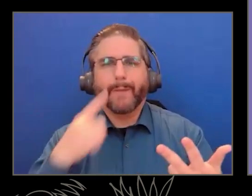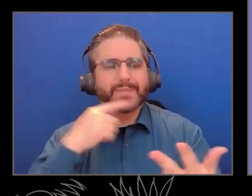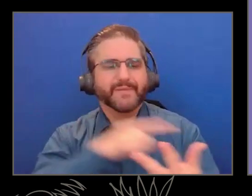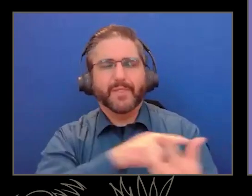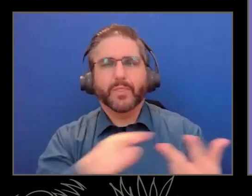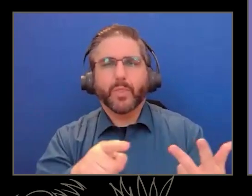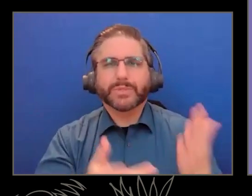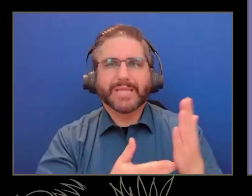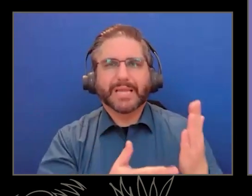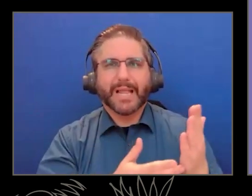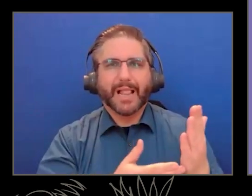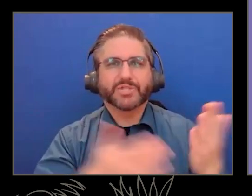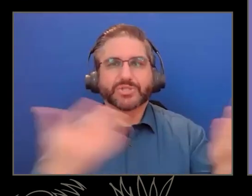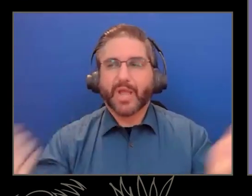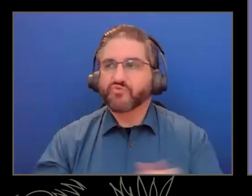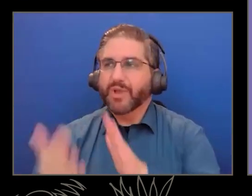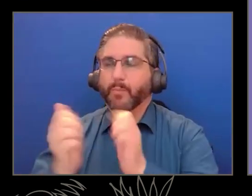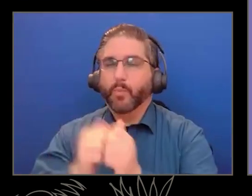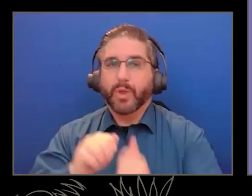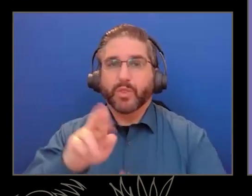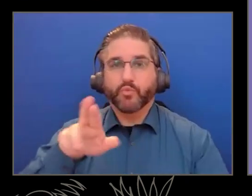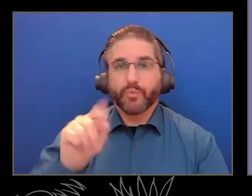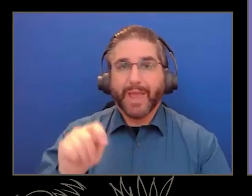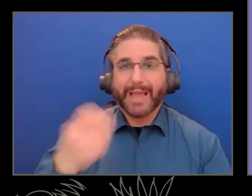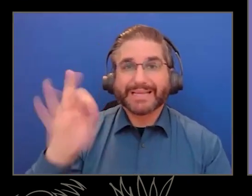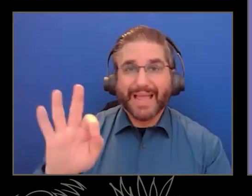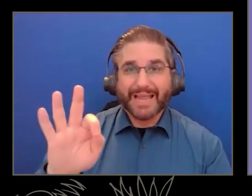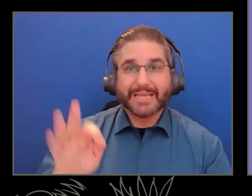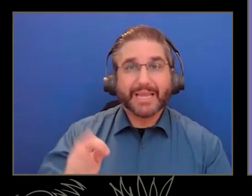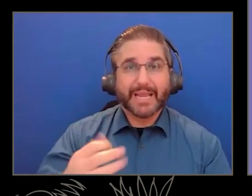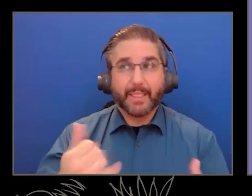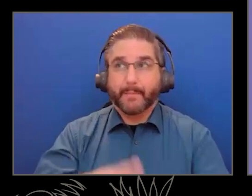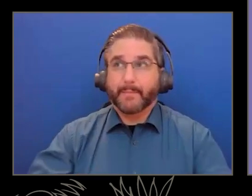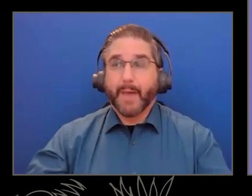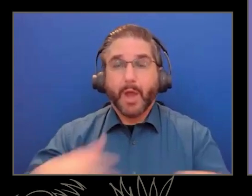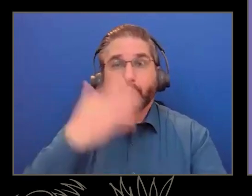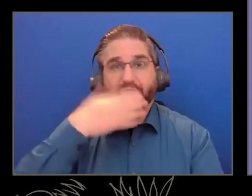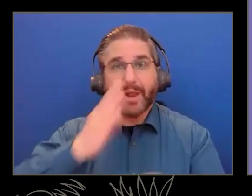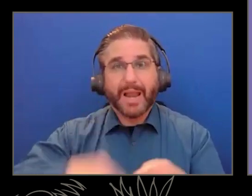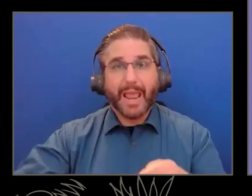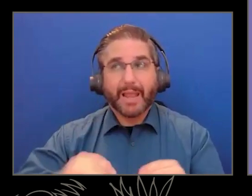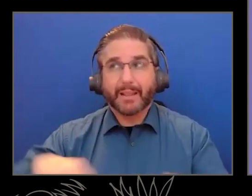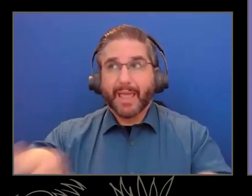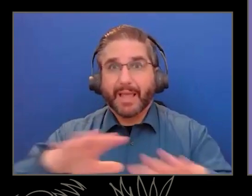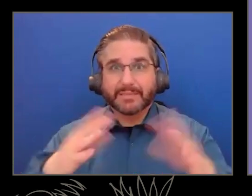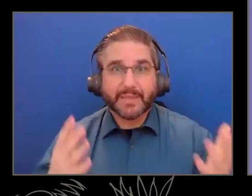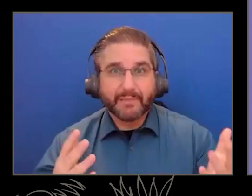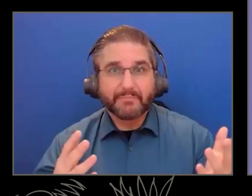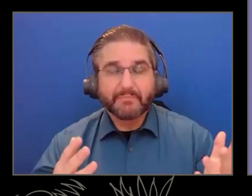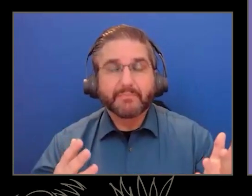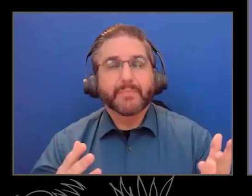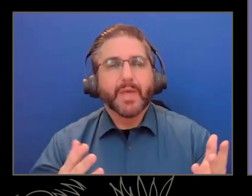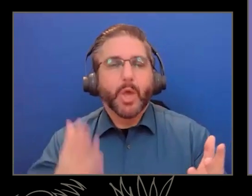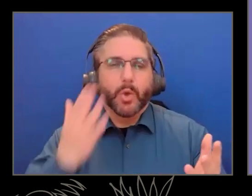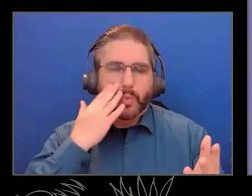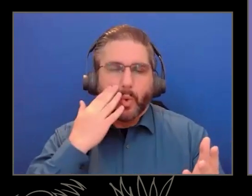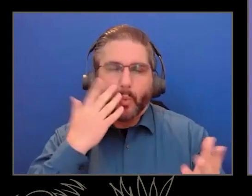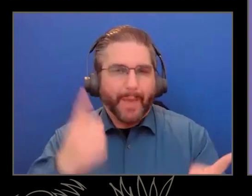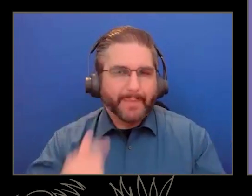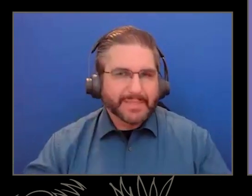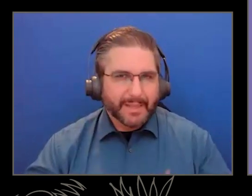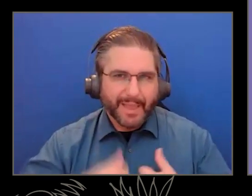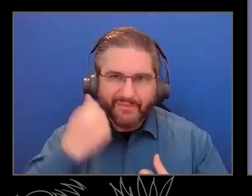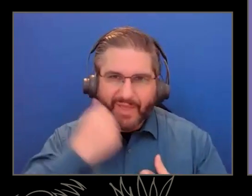meet the world of React 19 and the modern front-end landscape? They say the only thing that is constant in life is change, and that's